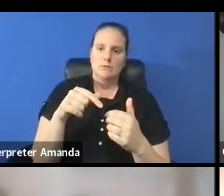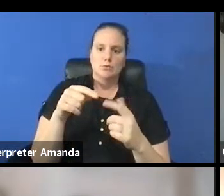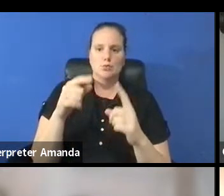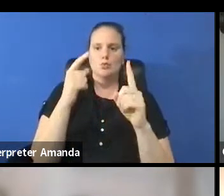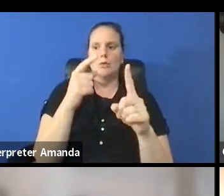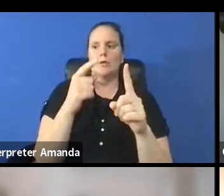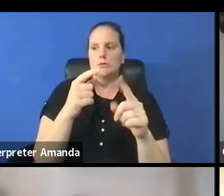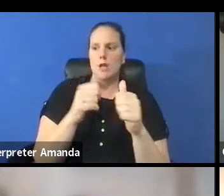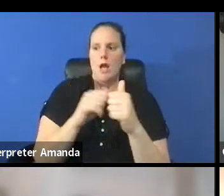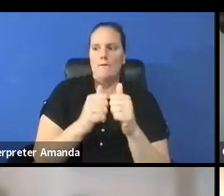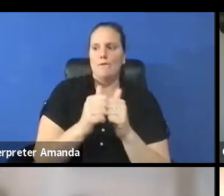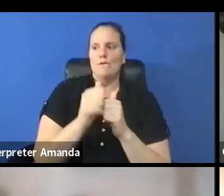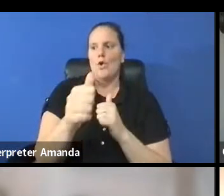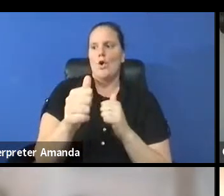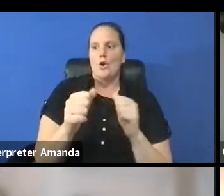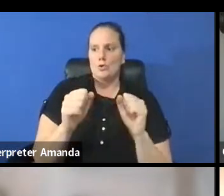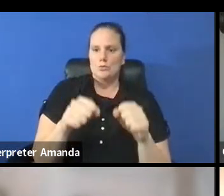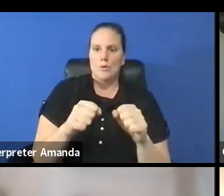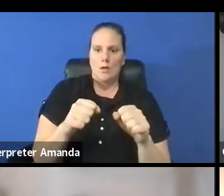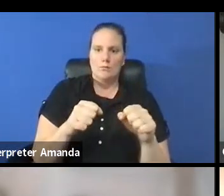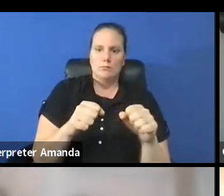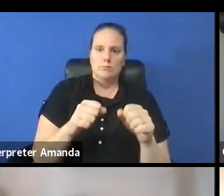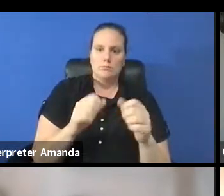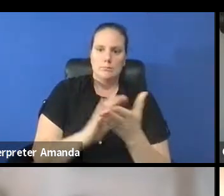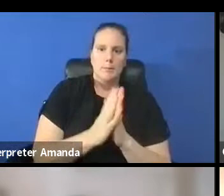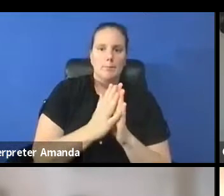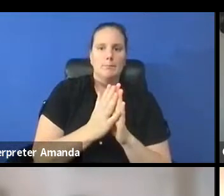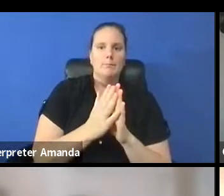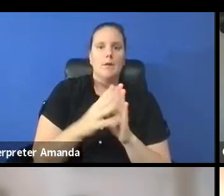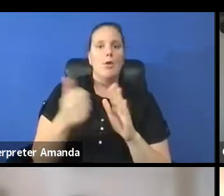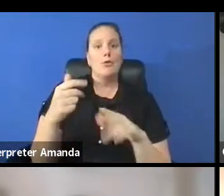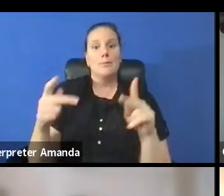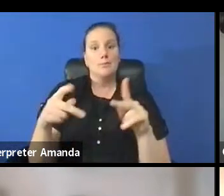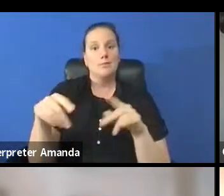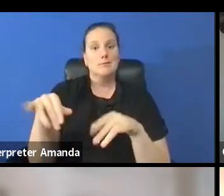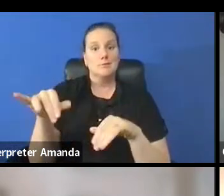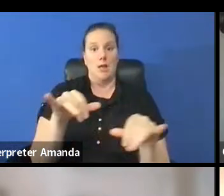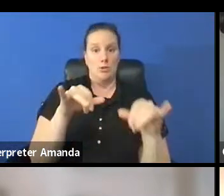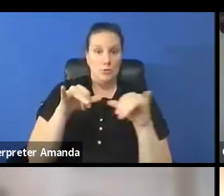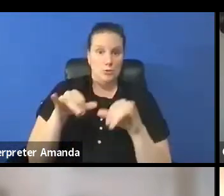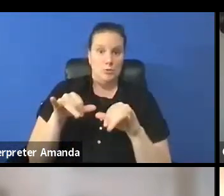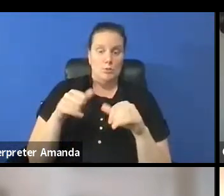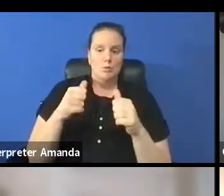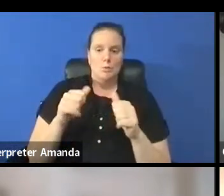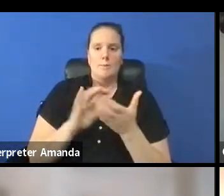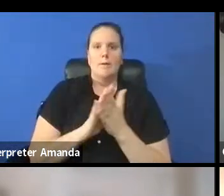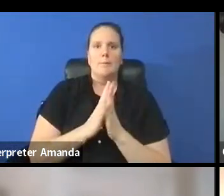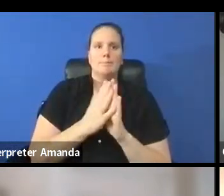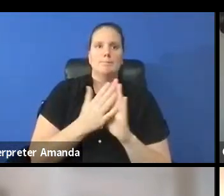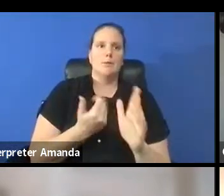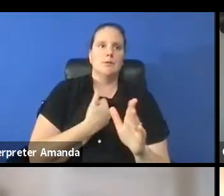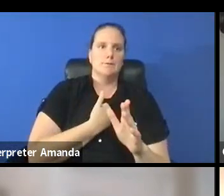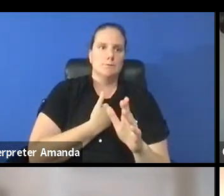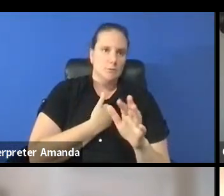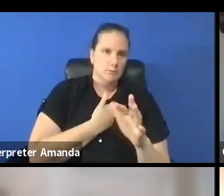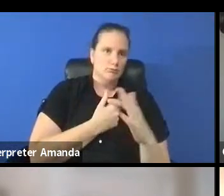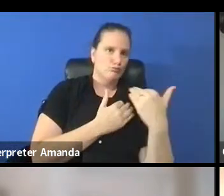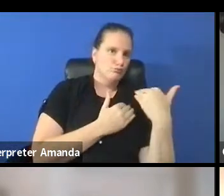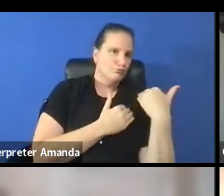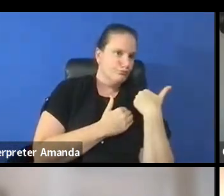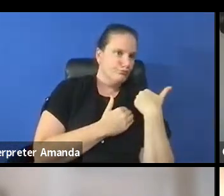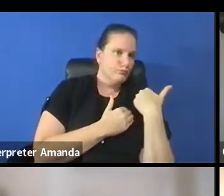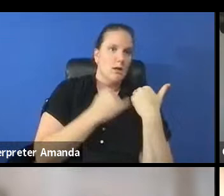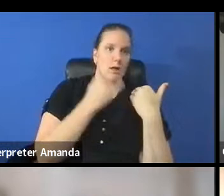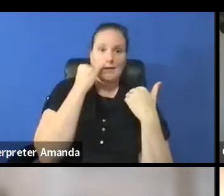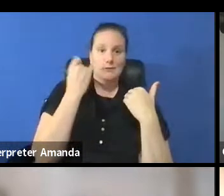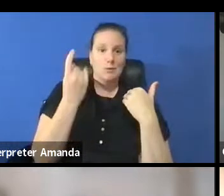far we can take this and hold others to this standard that we're trying to hold ourselves to. If anyone